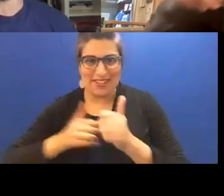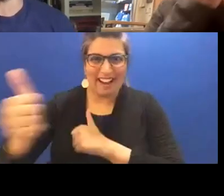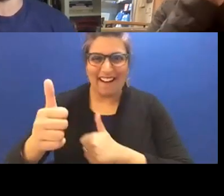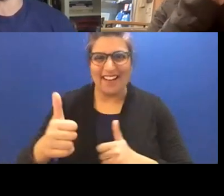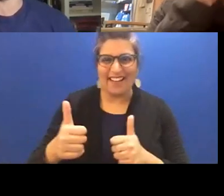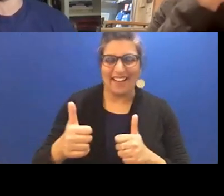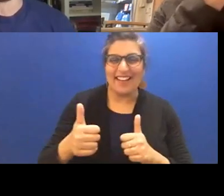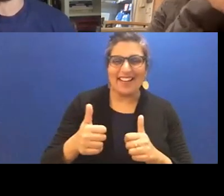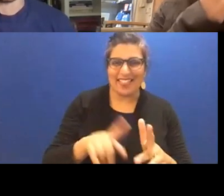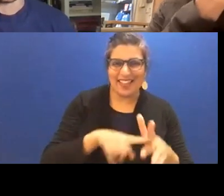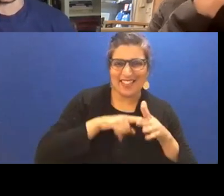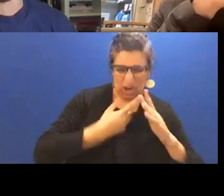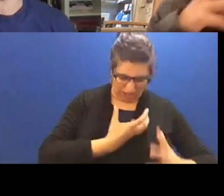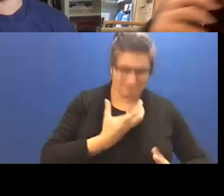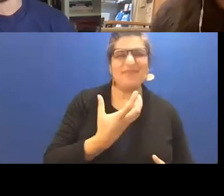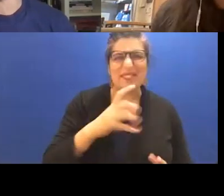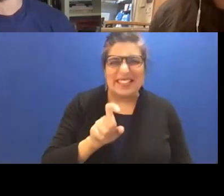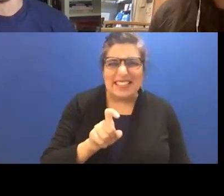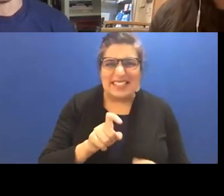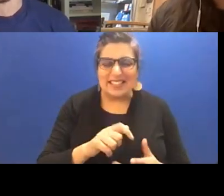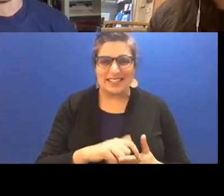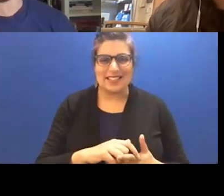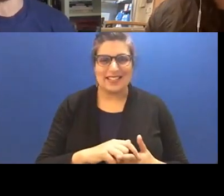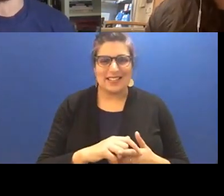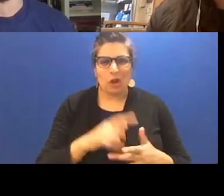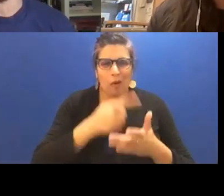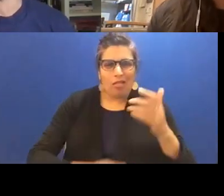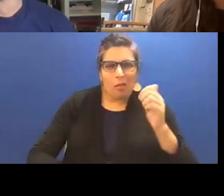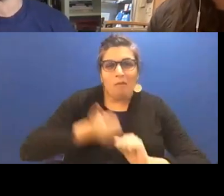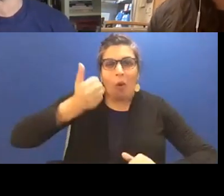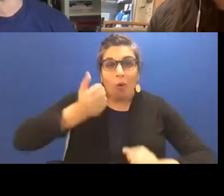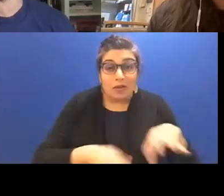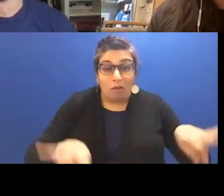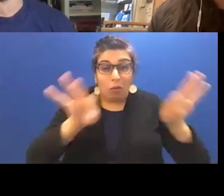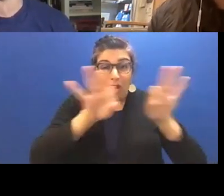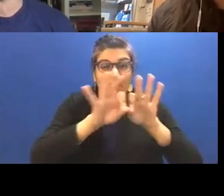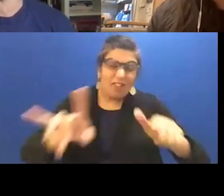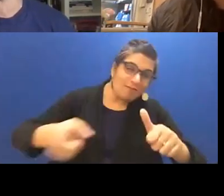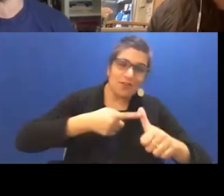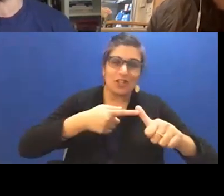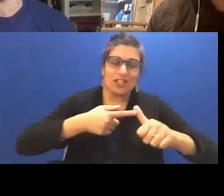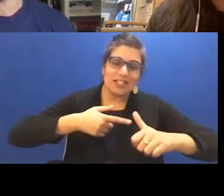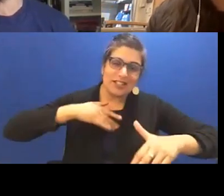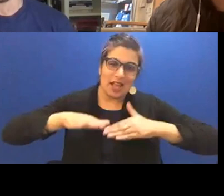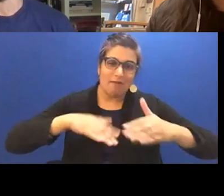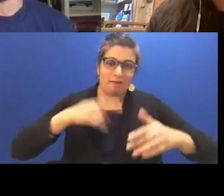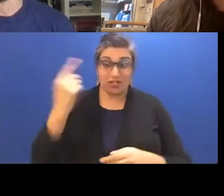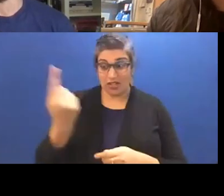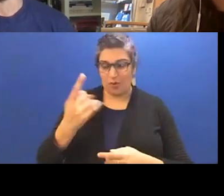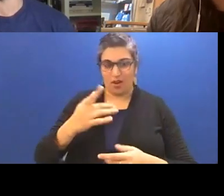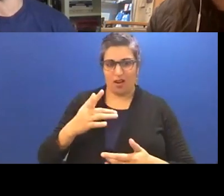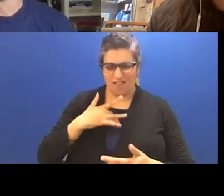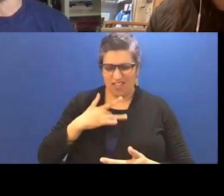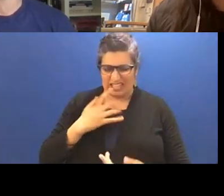originary moment, but like, how do you, like, what's the most important in between the first steps that somebody that finds themselves with that